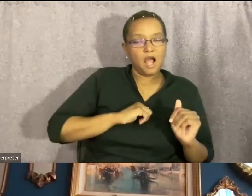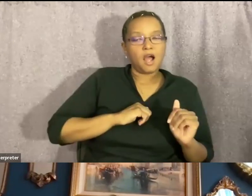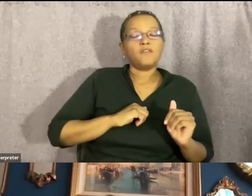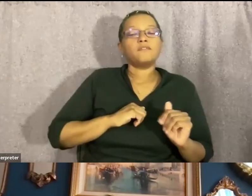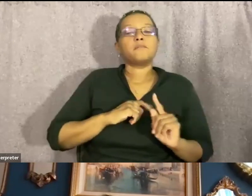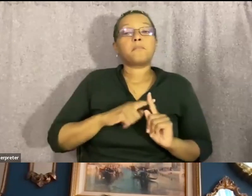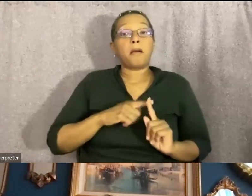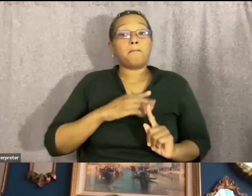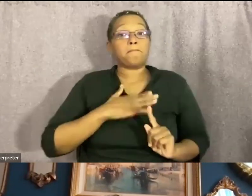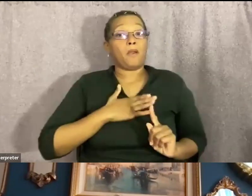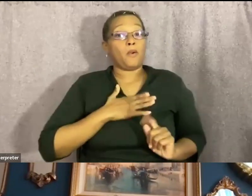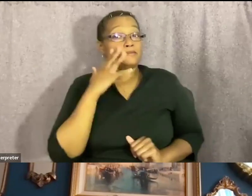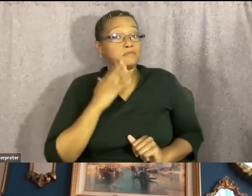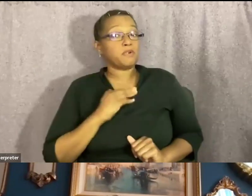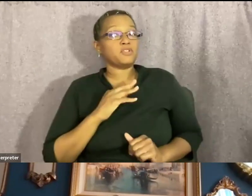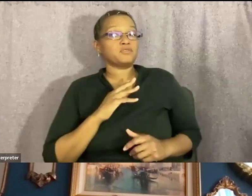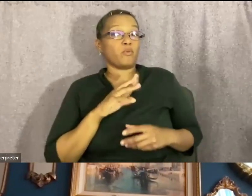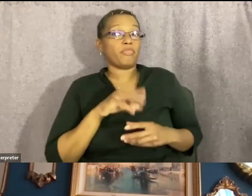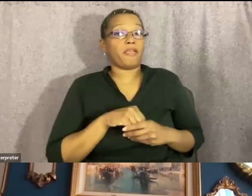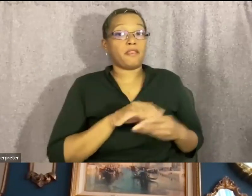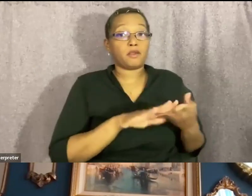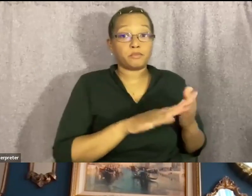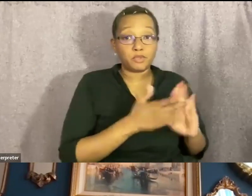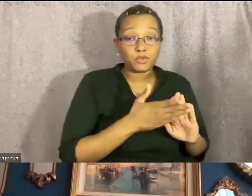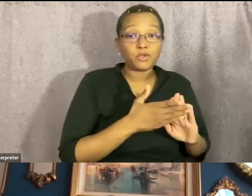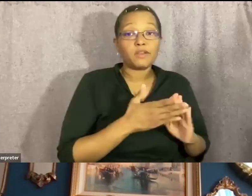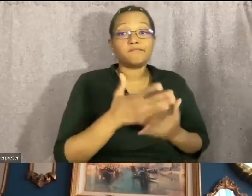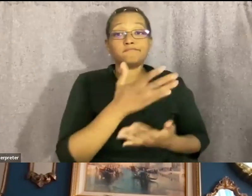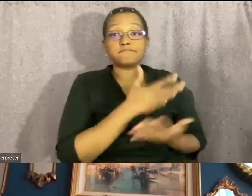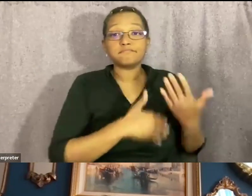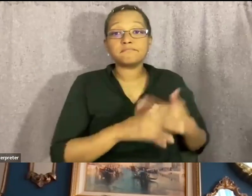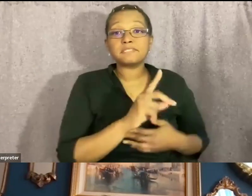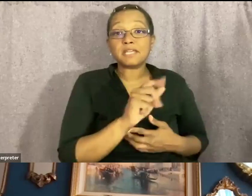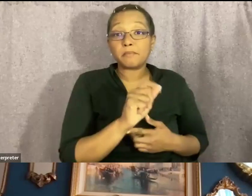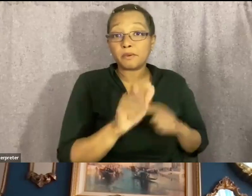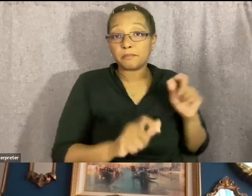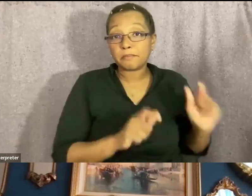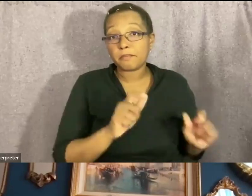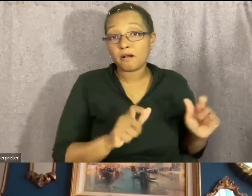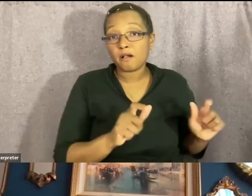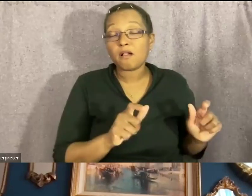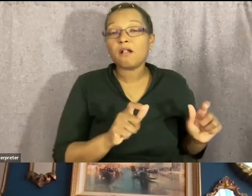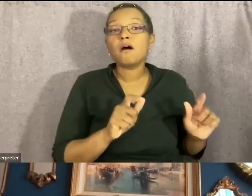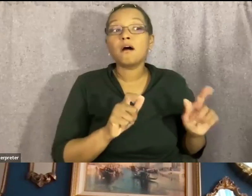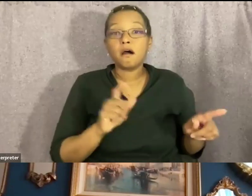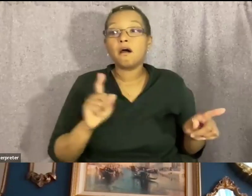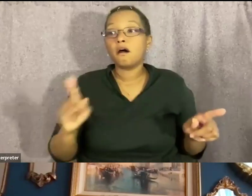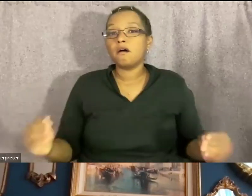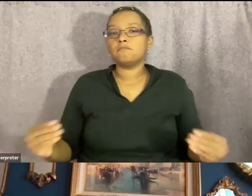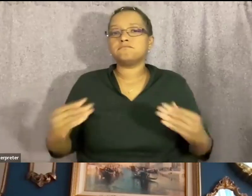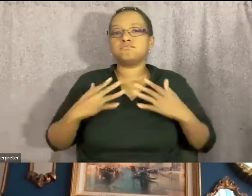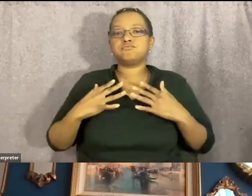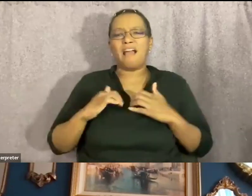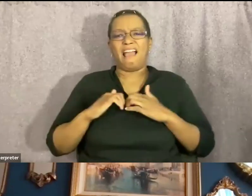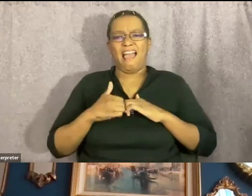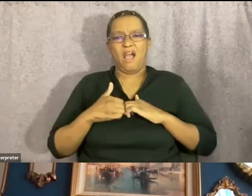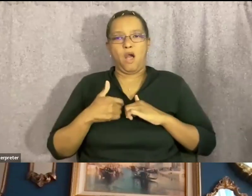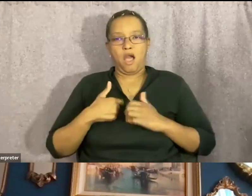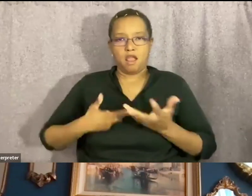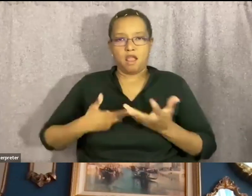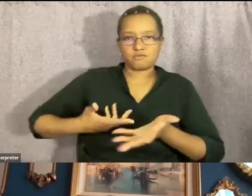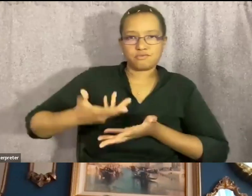perceived, especially in these ways that we don't always share with everyone. And some people who are hearing